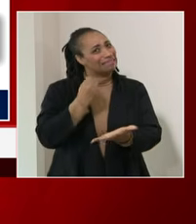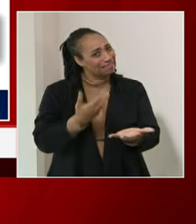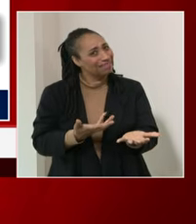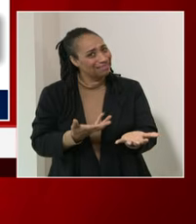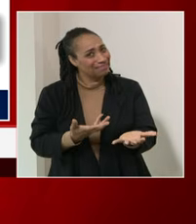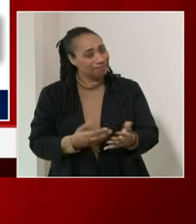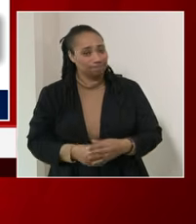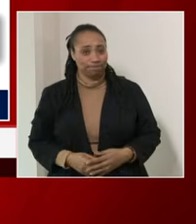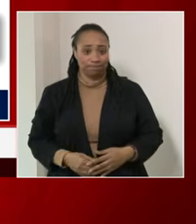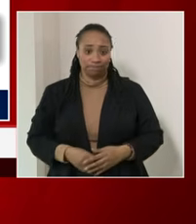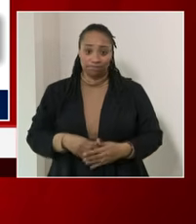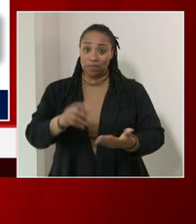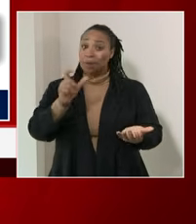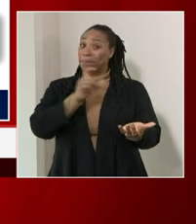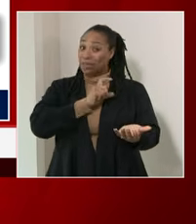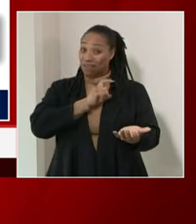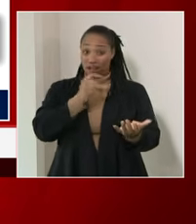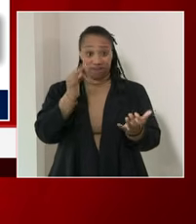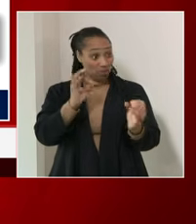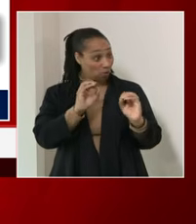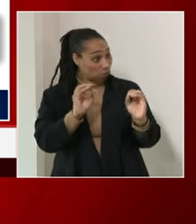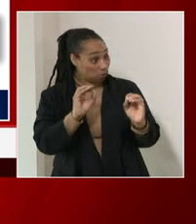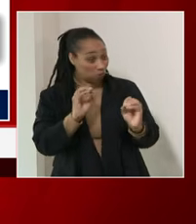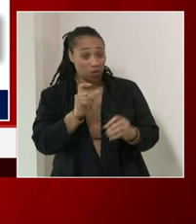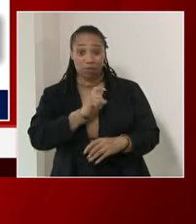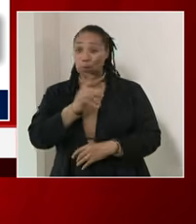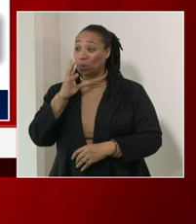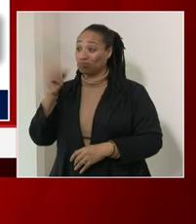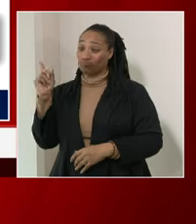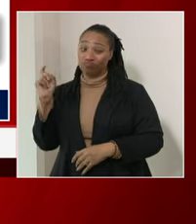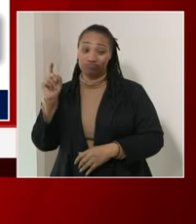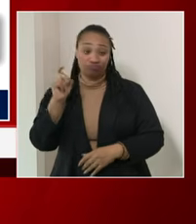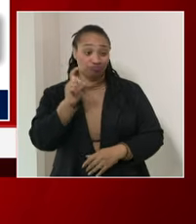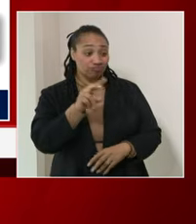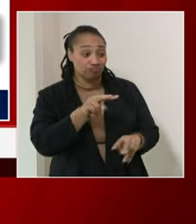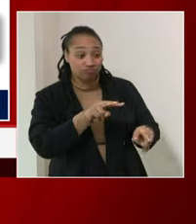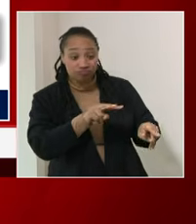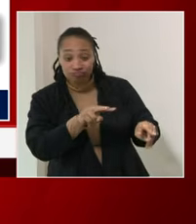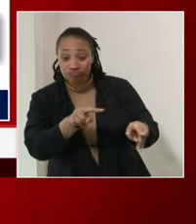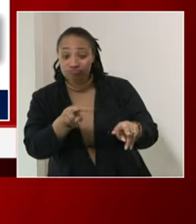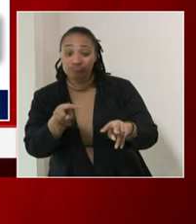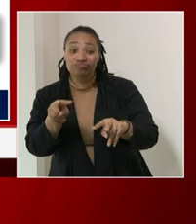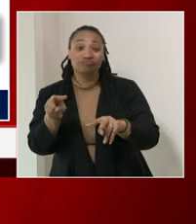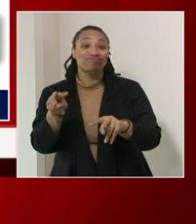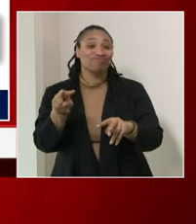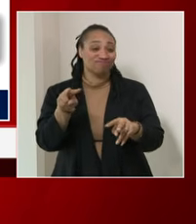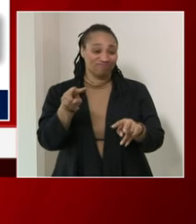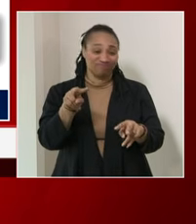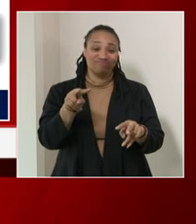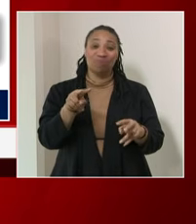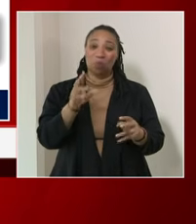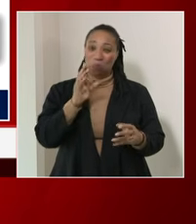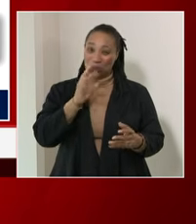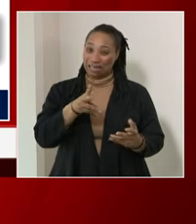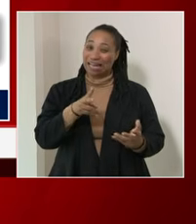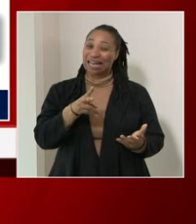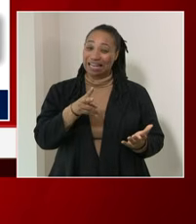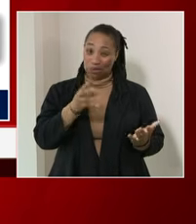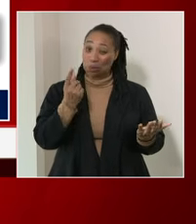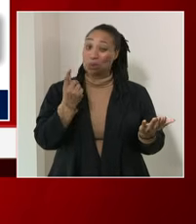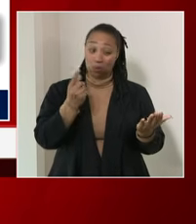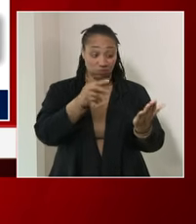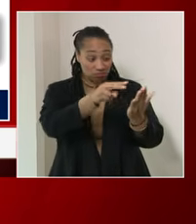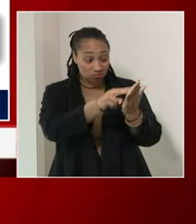distributing flyers with the requirements of the regulation and what you need to do. Once you have had